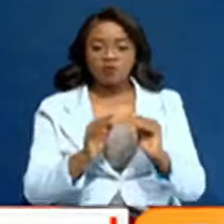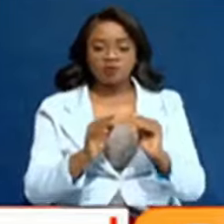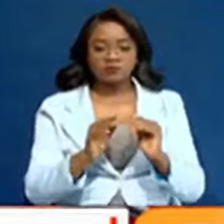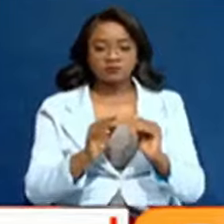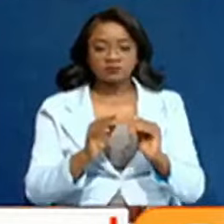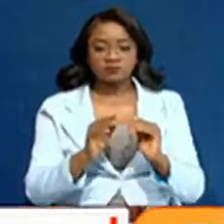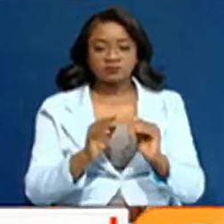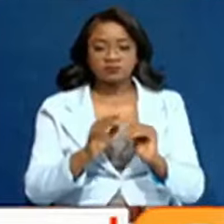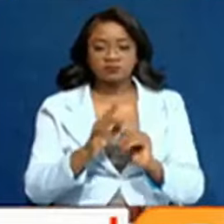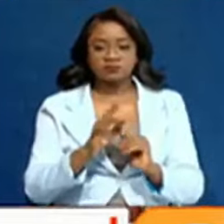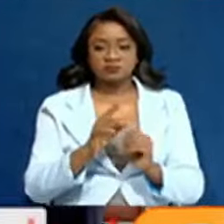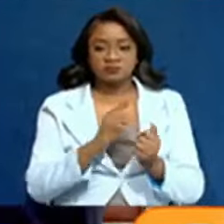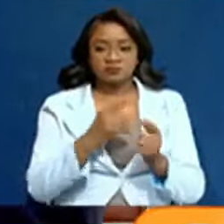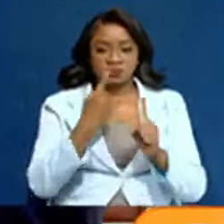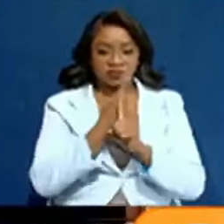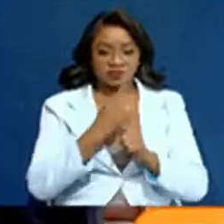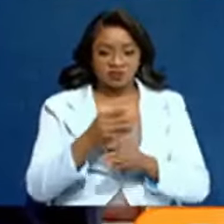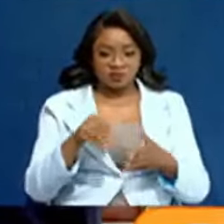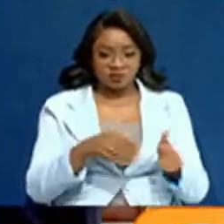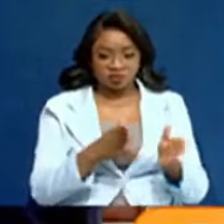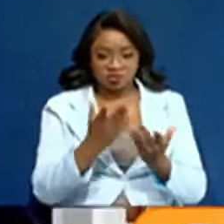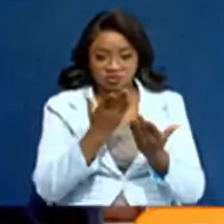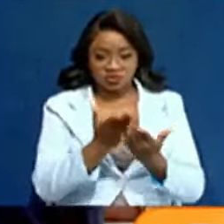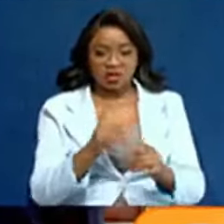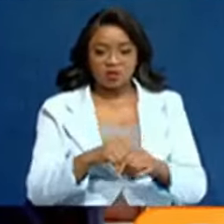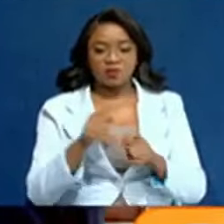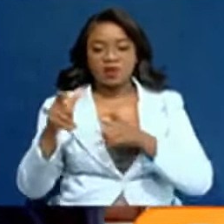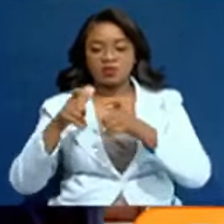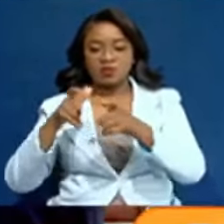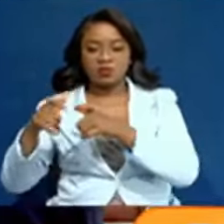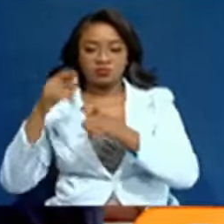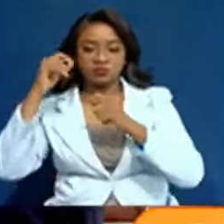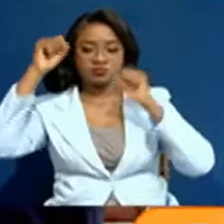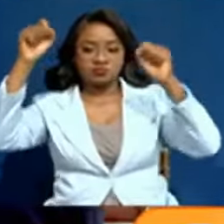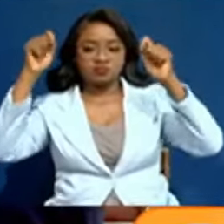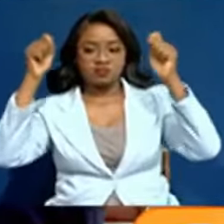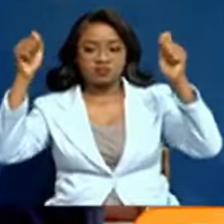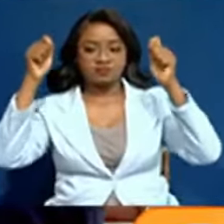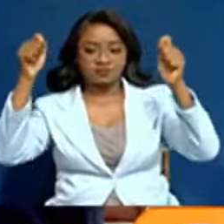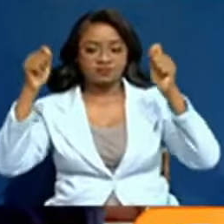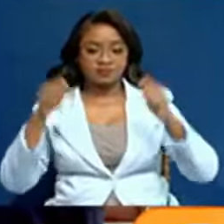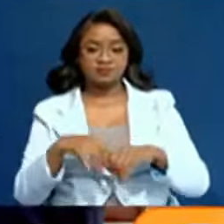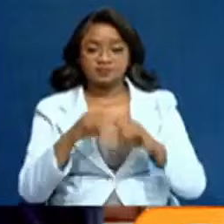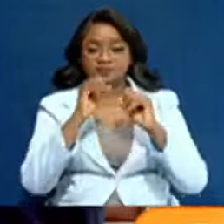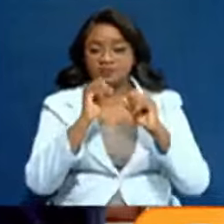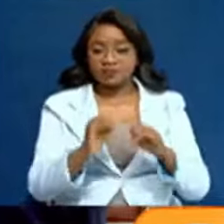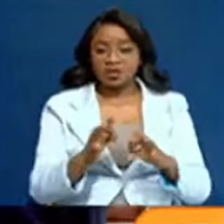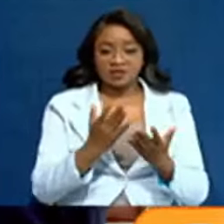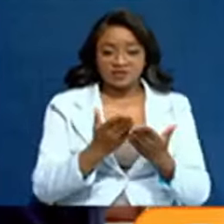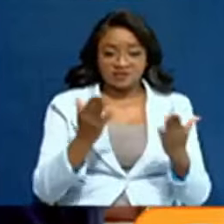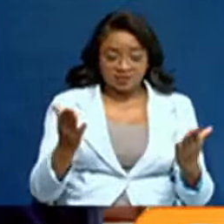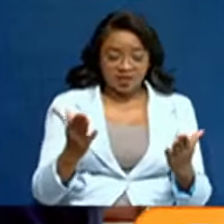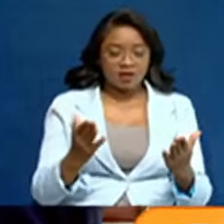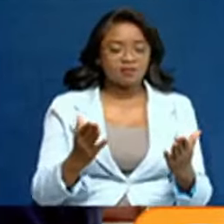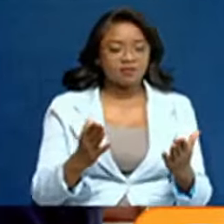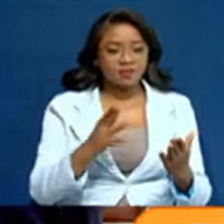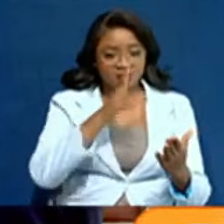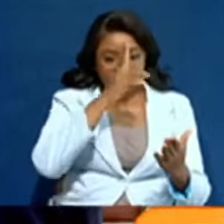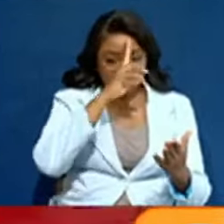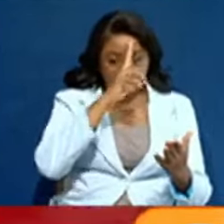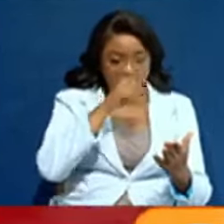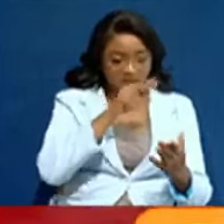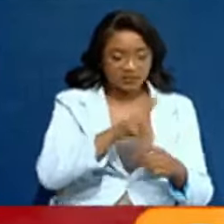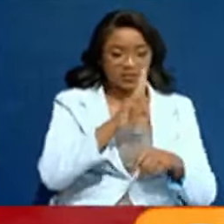managing protests? If there is excessive use of force by an officer, we